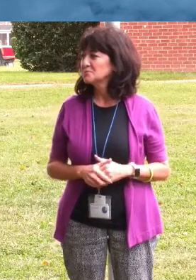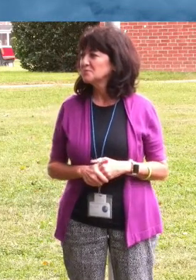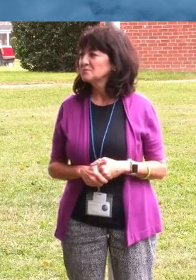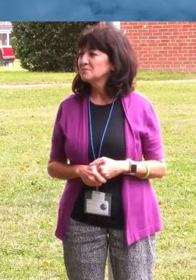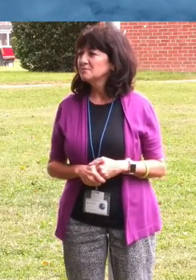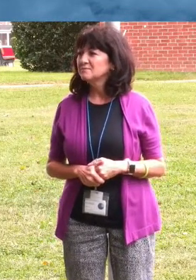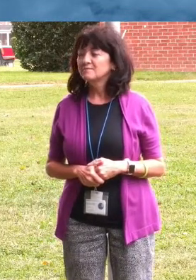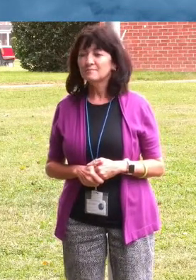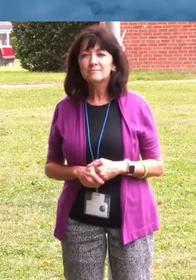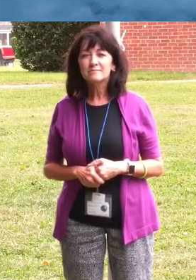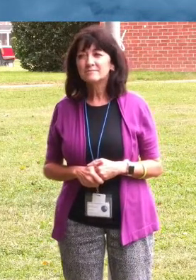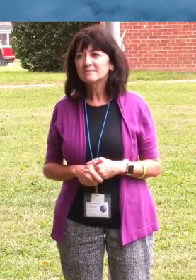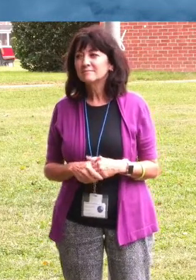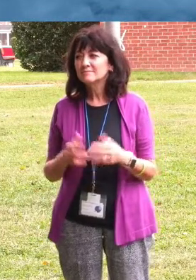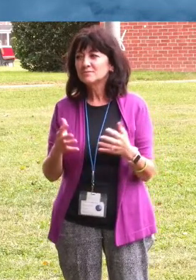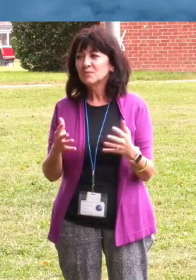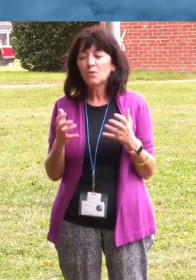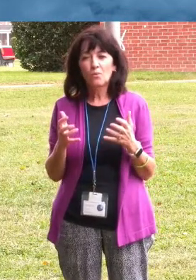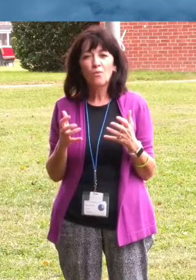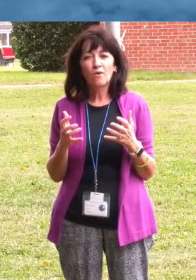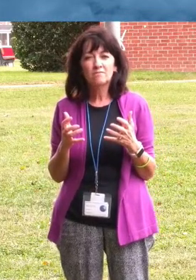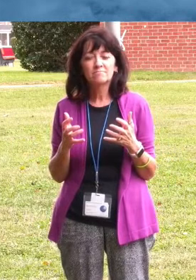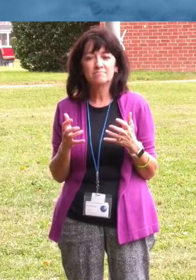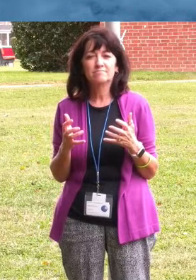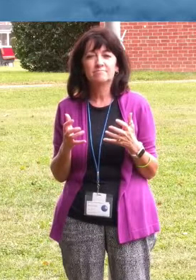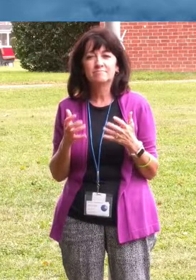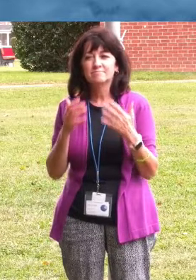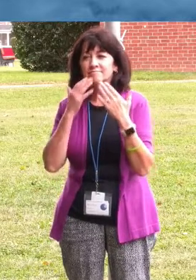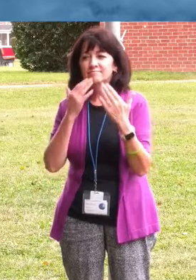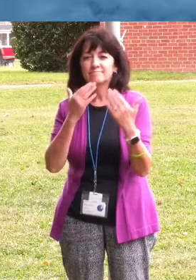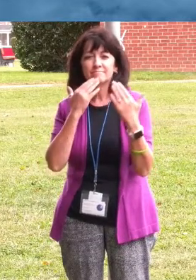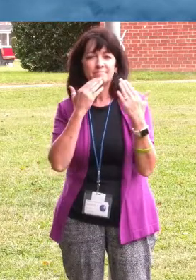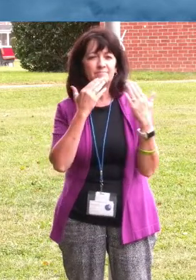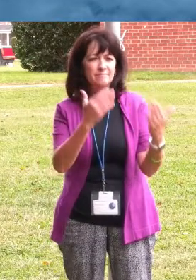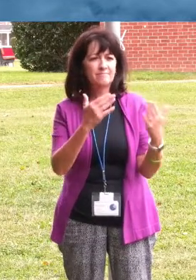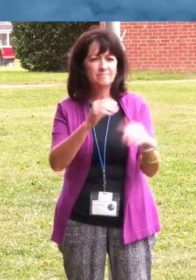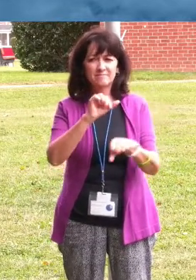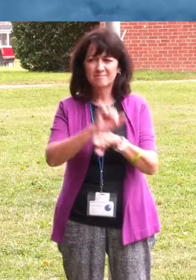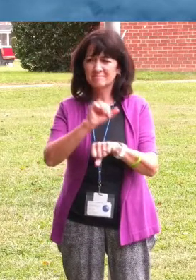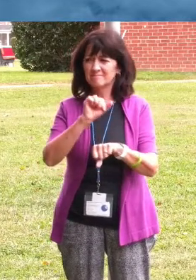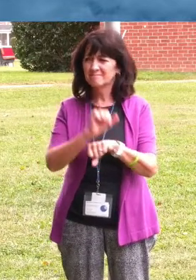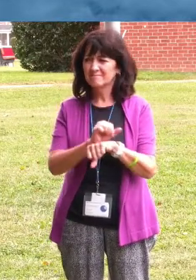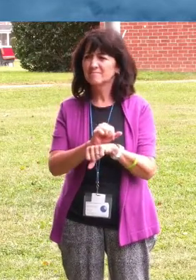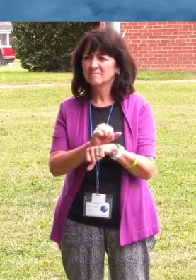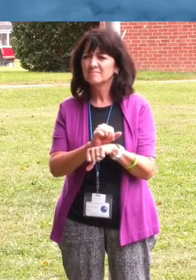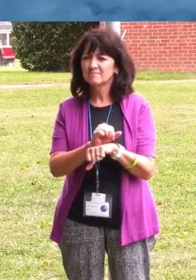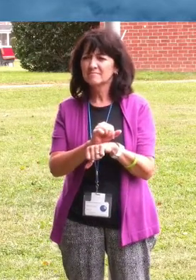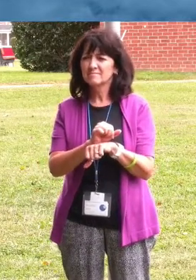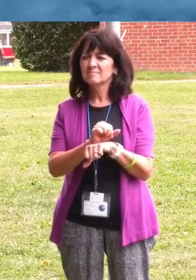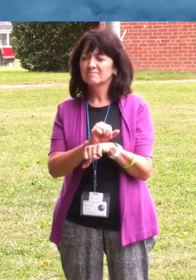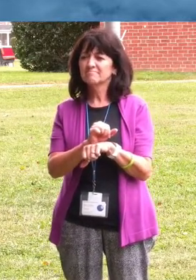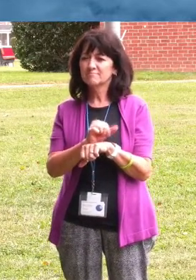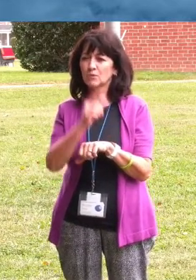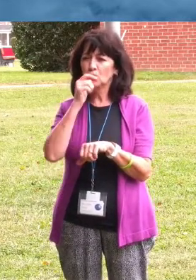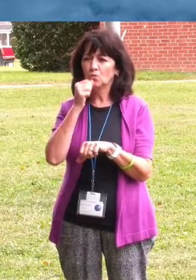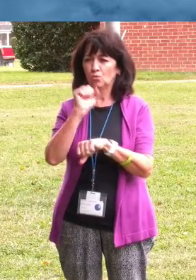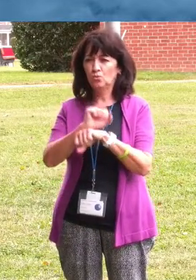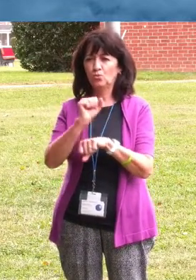I especially want to start by thanking the employees at the hospital for the chronically ill here.